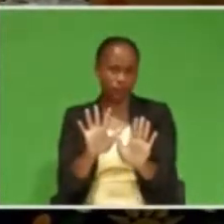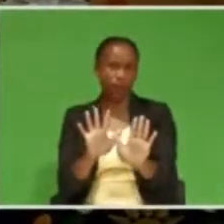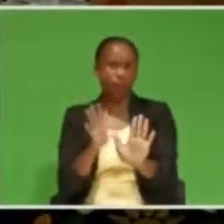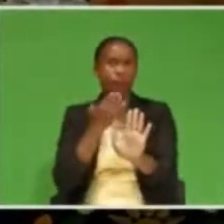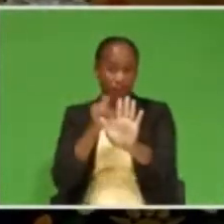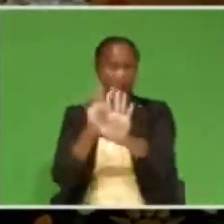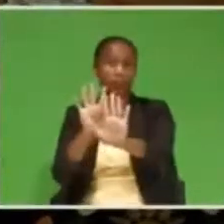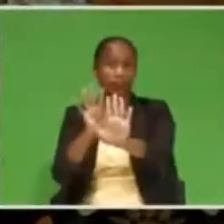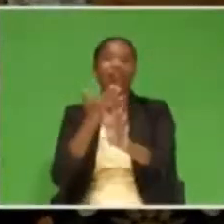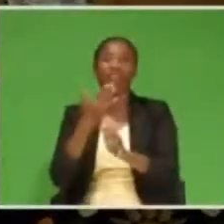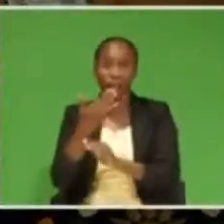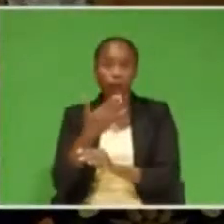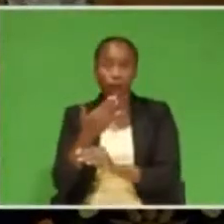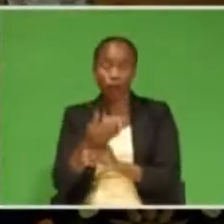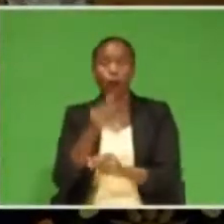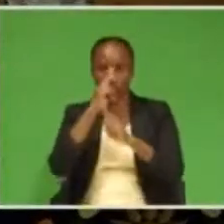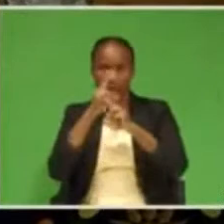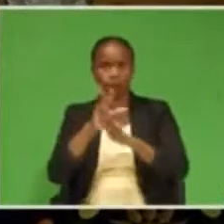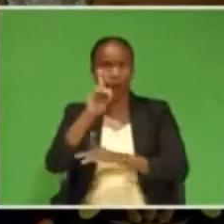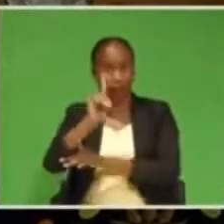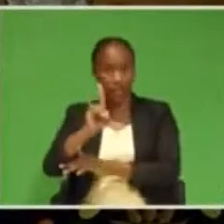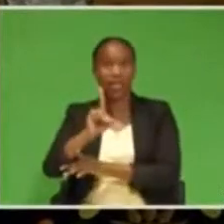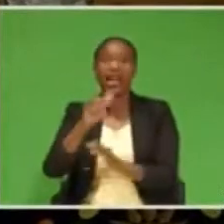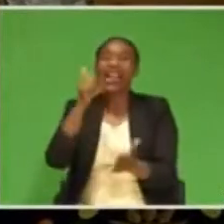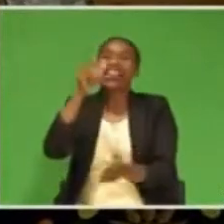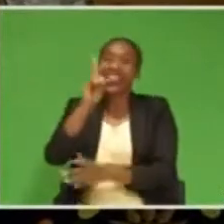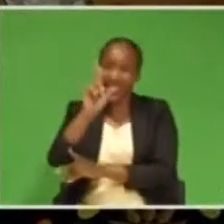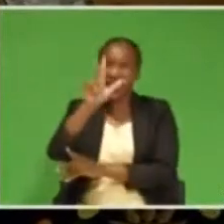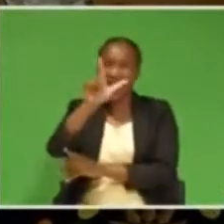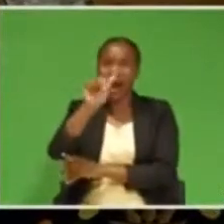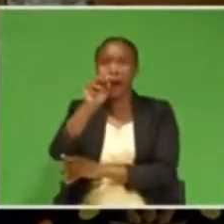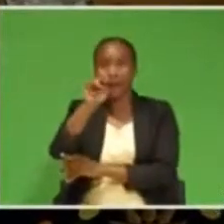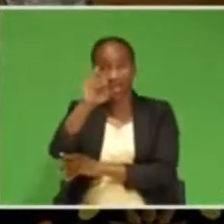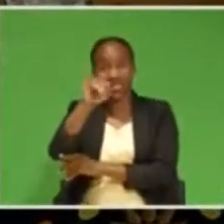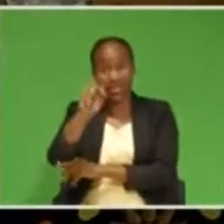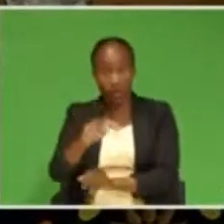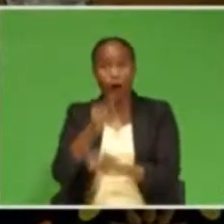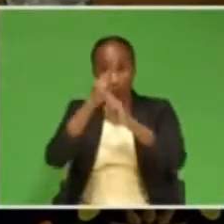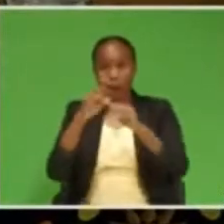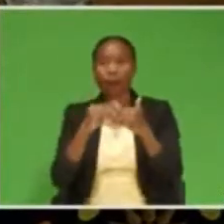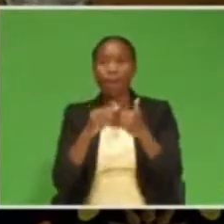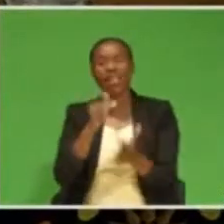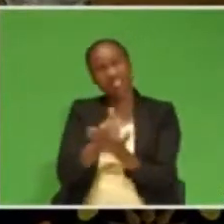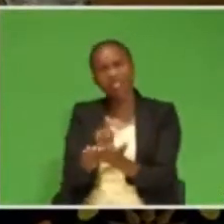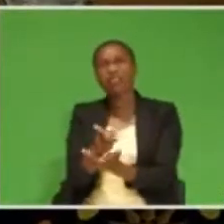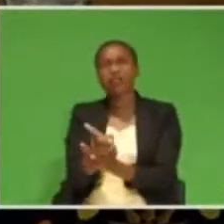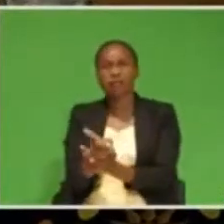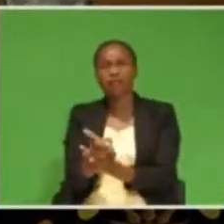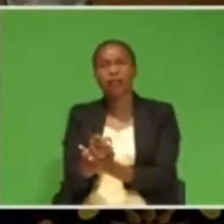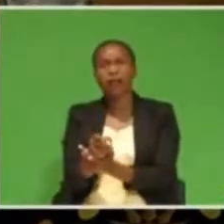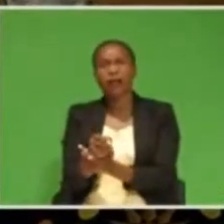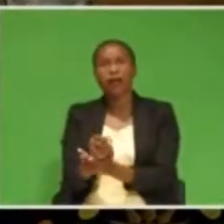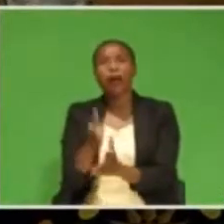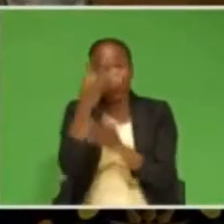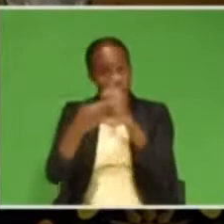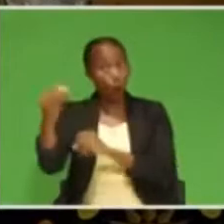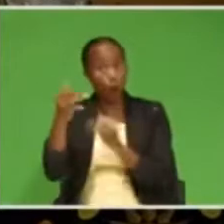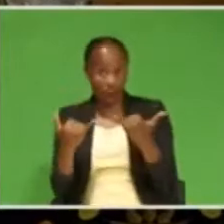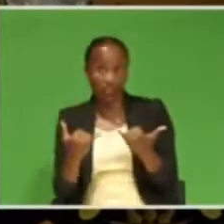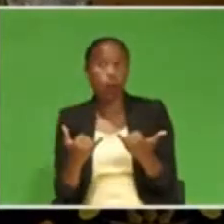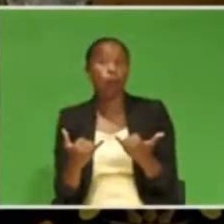I'm not speaking. Thank you, Honorable Dlamini. Dlamini, please, Honorable Member, please take your seat. Uzawuphuma ke